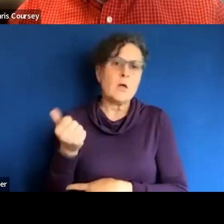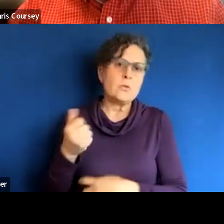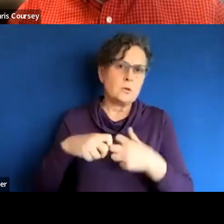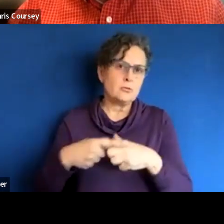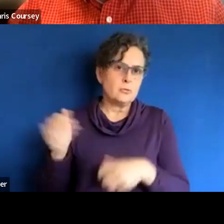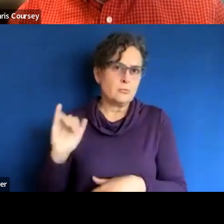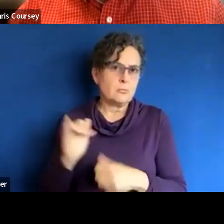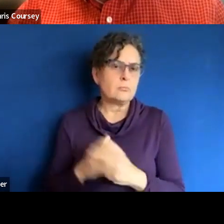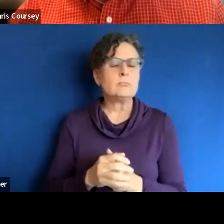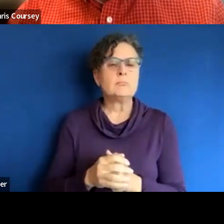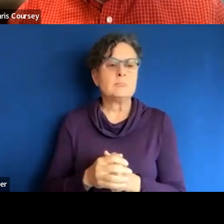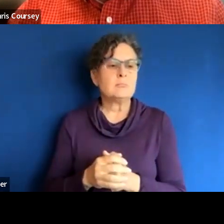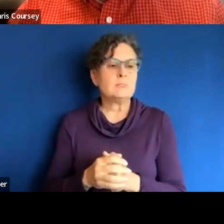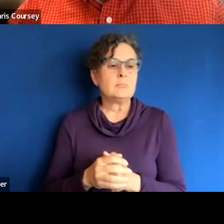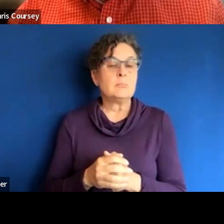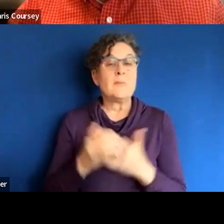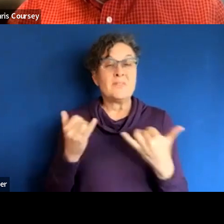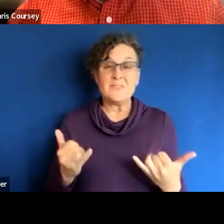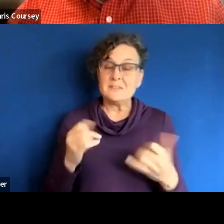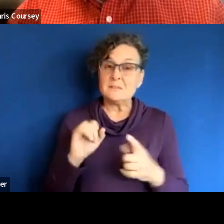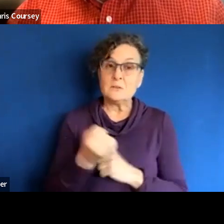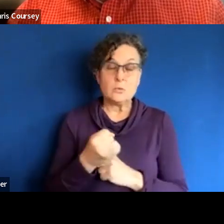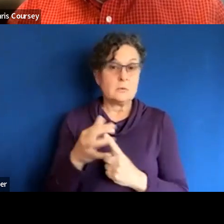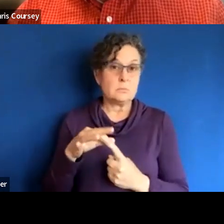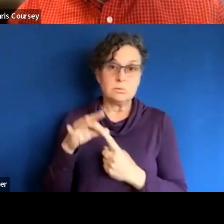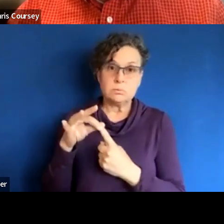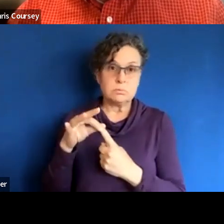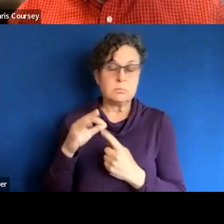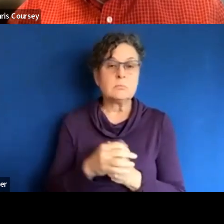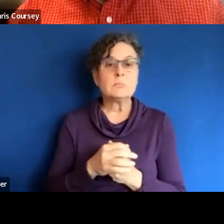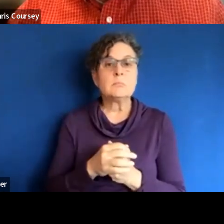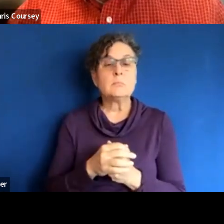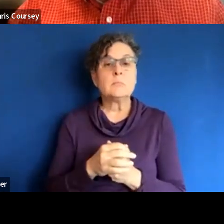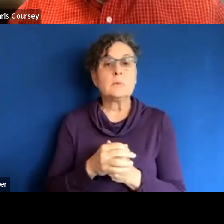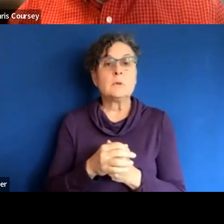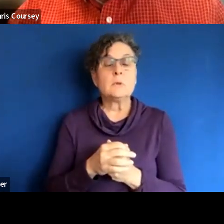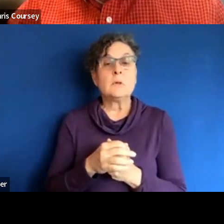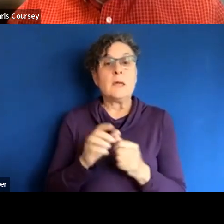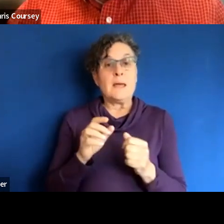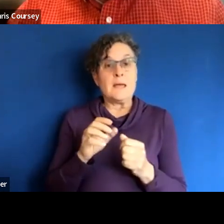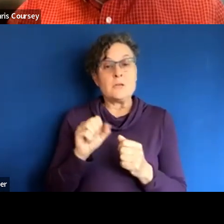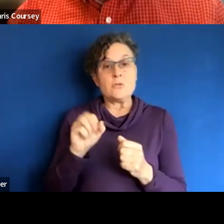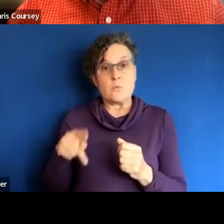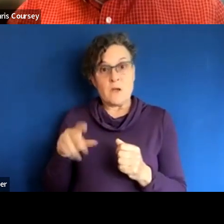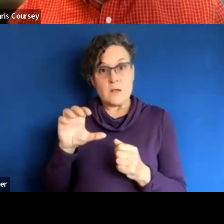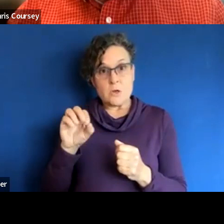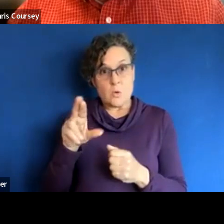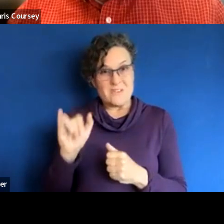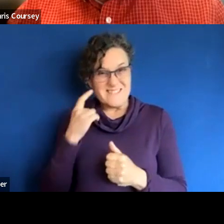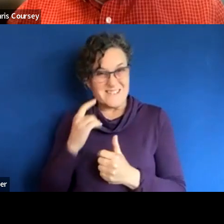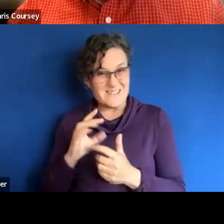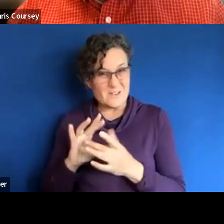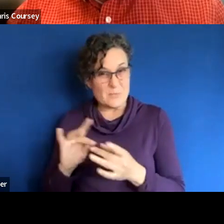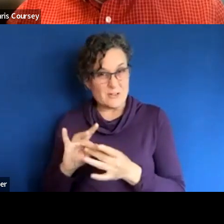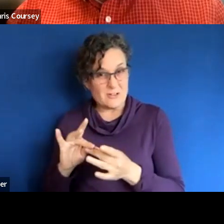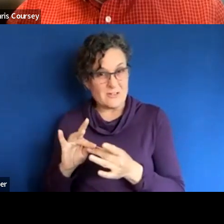So, we're in a unique situation for a variety of reasons. One is, as Supervisor Corsi has mentioned, is that the